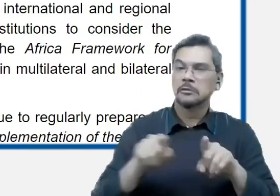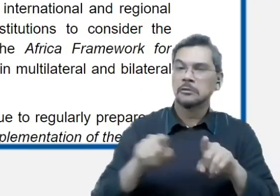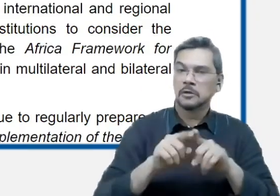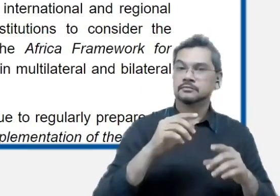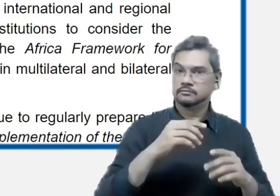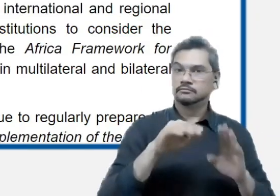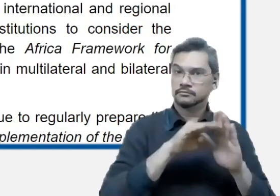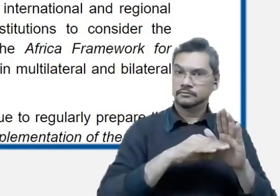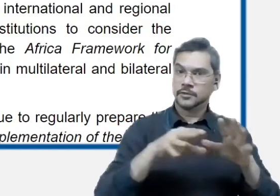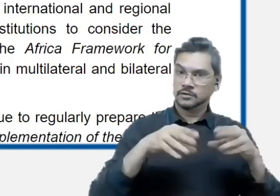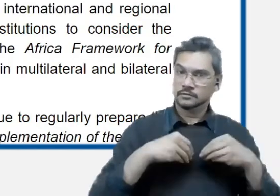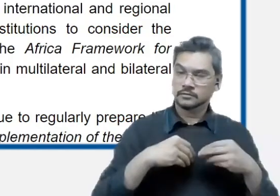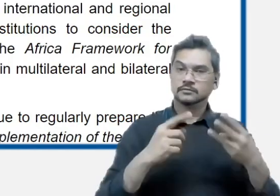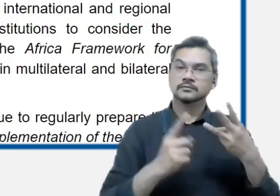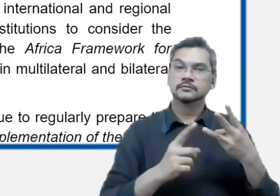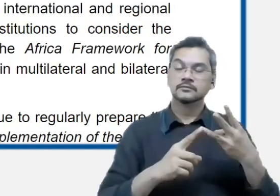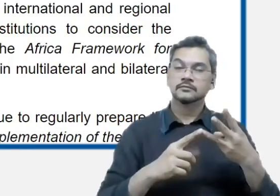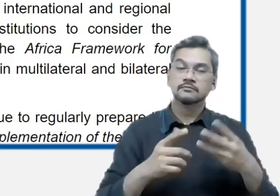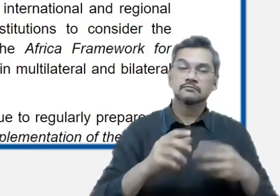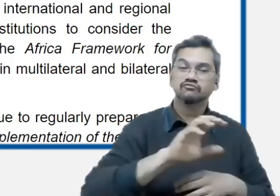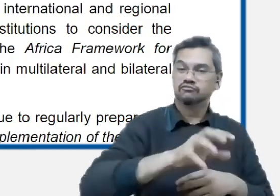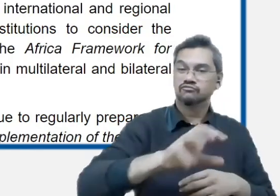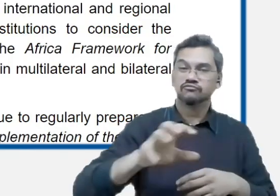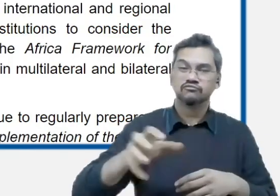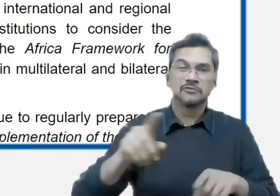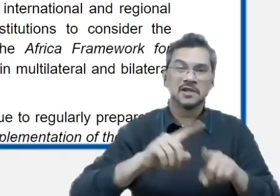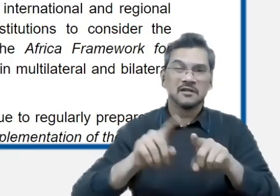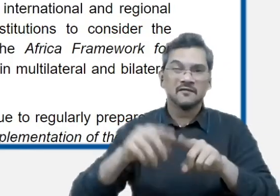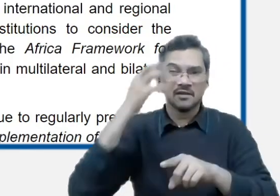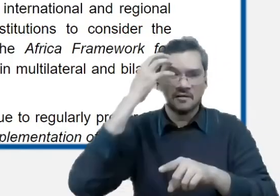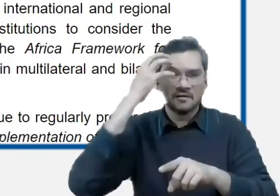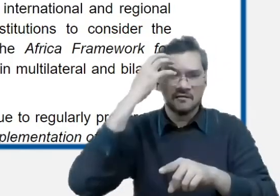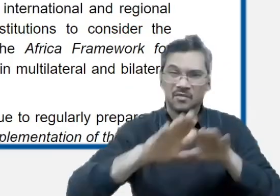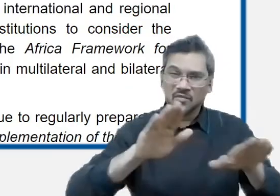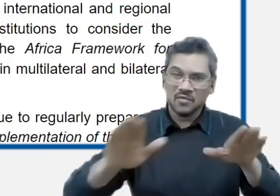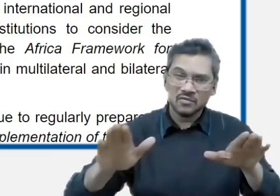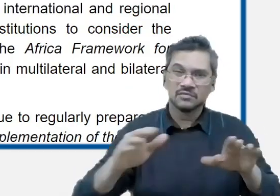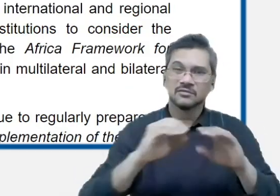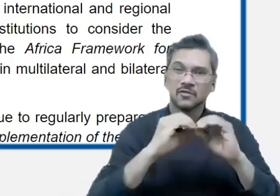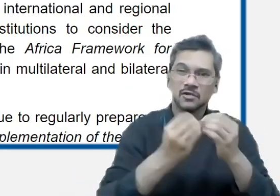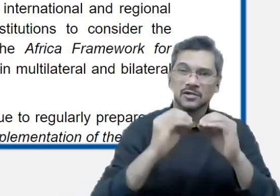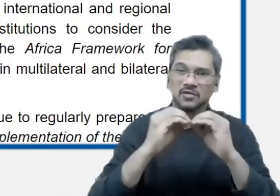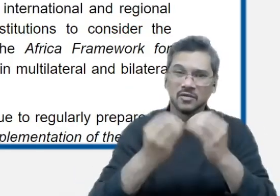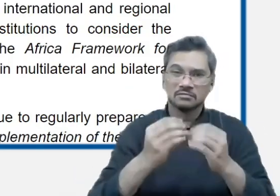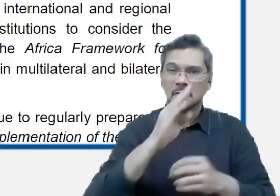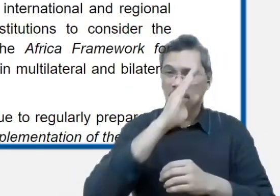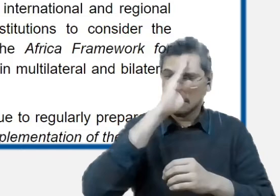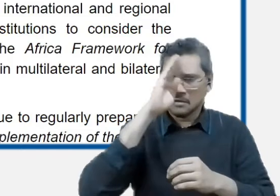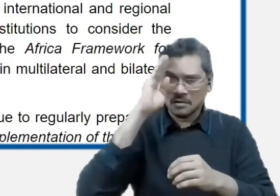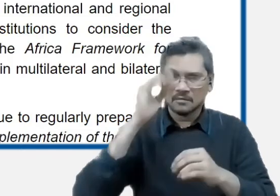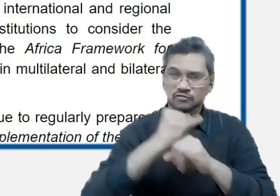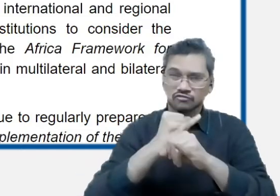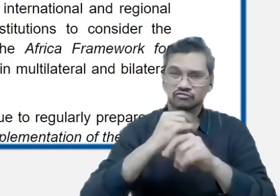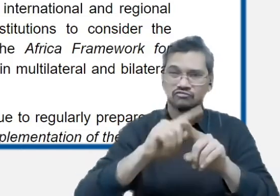sector, academia, civil society organizations, development partners, and other stakeholders to support